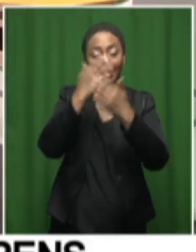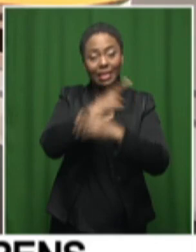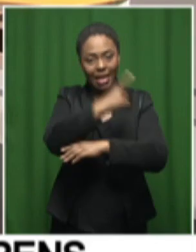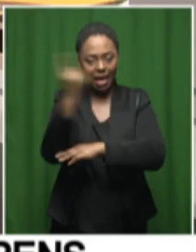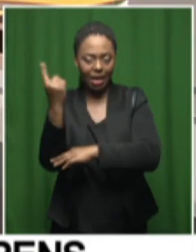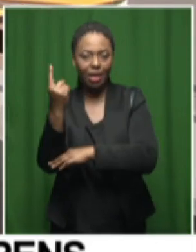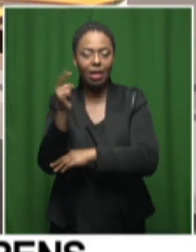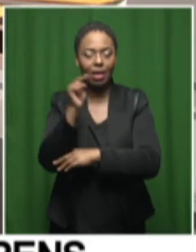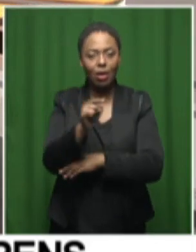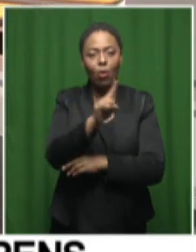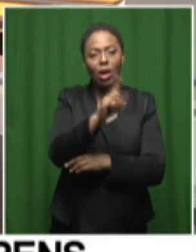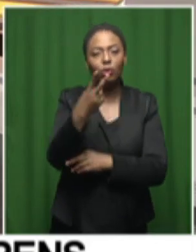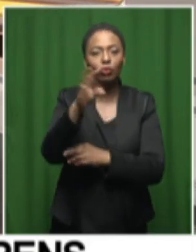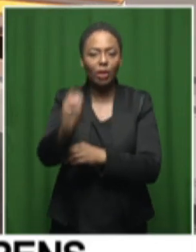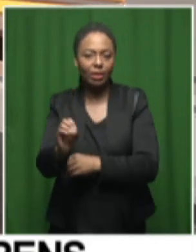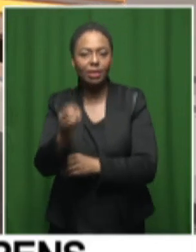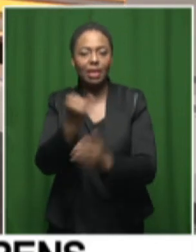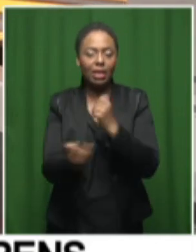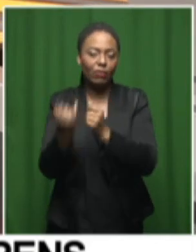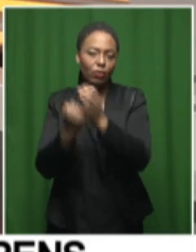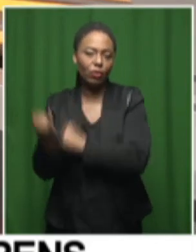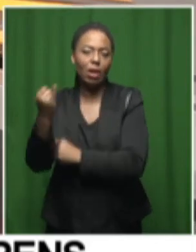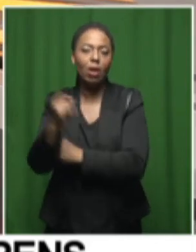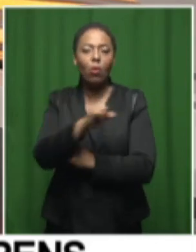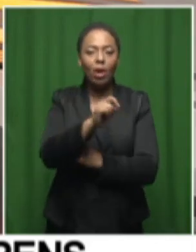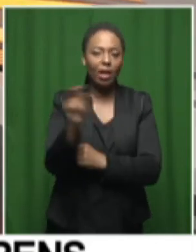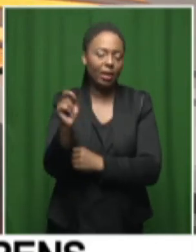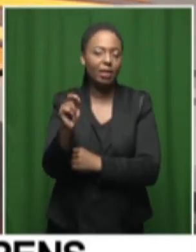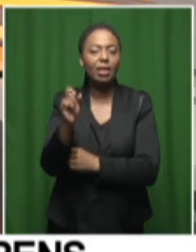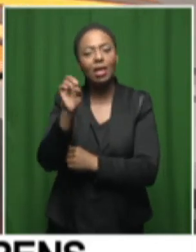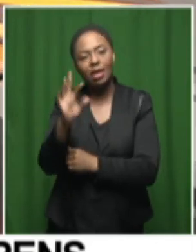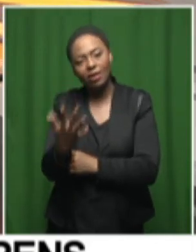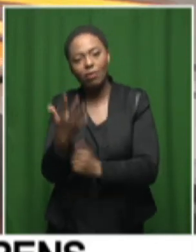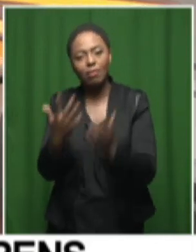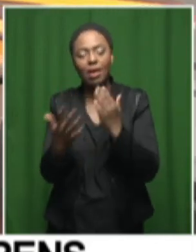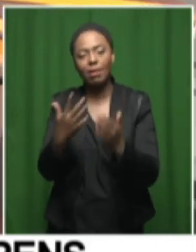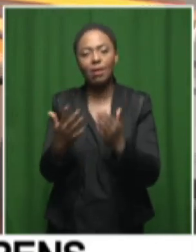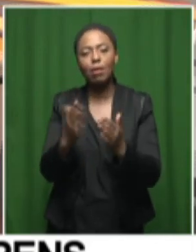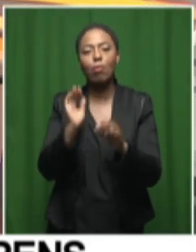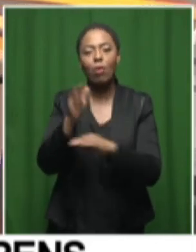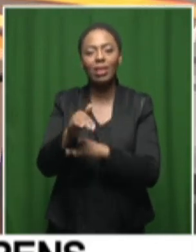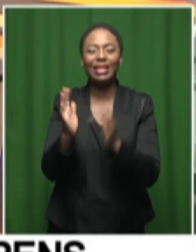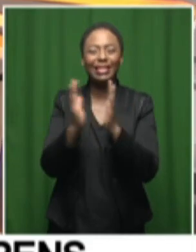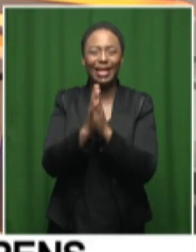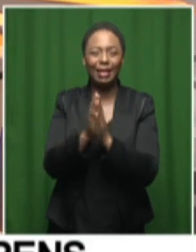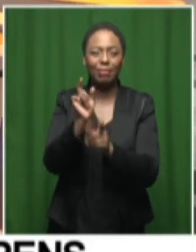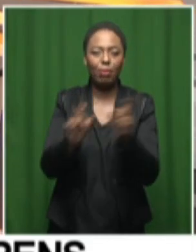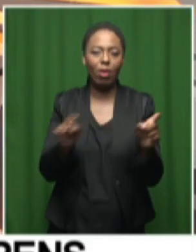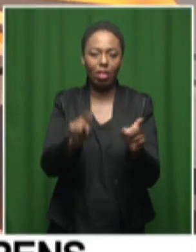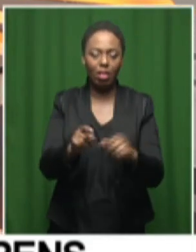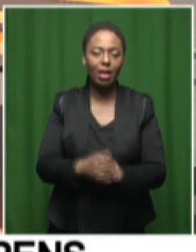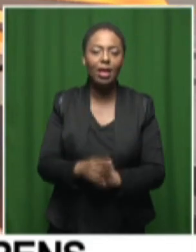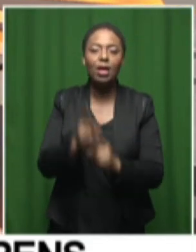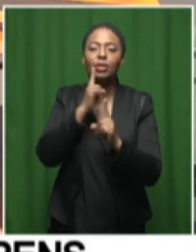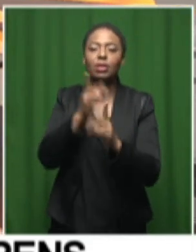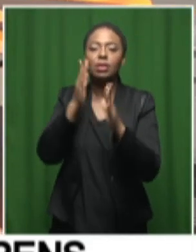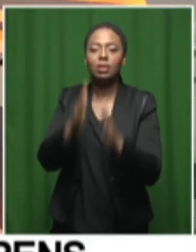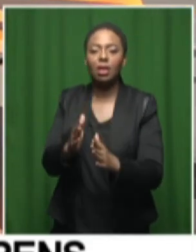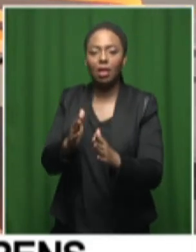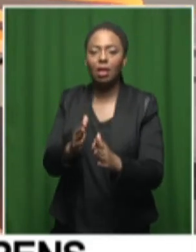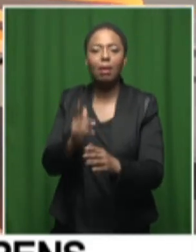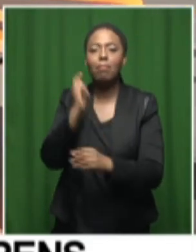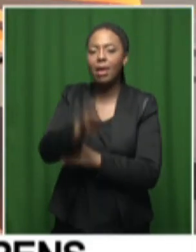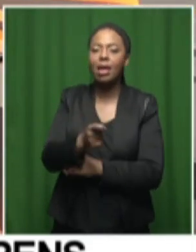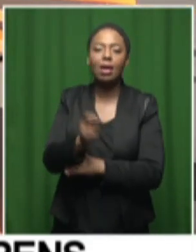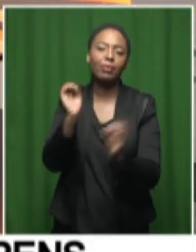tickets. 120 per individual, but 100 rand if you do a block booking of more than 10 individuals. Teachers, as gratis, teachers don't